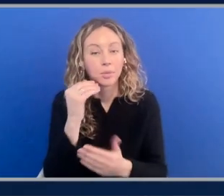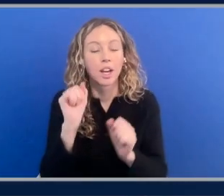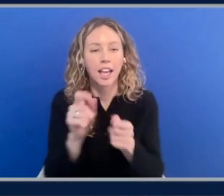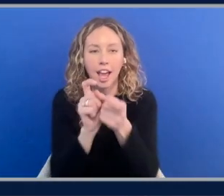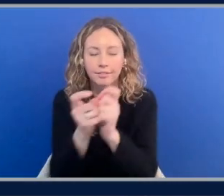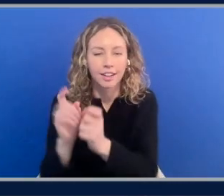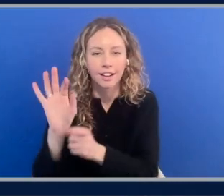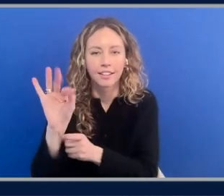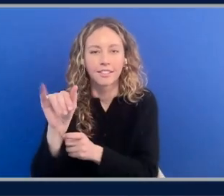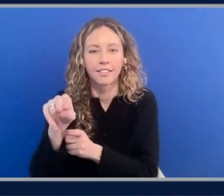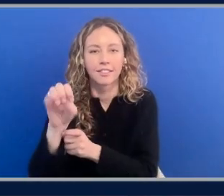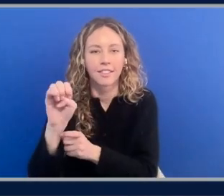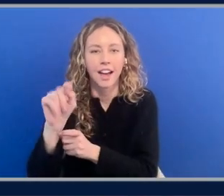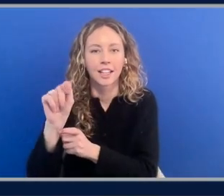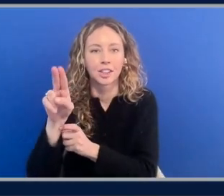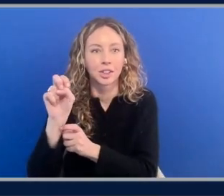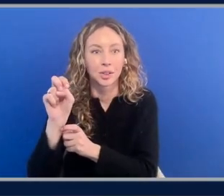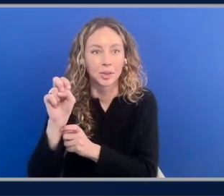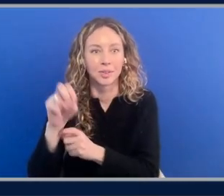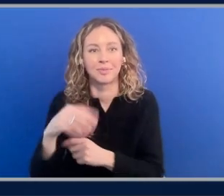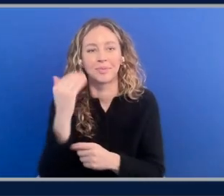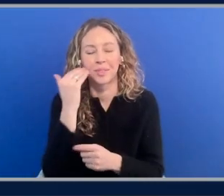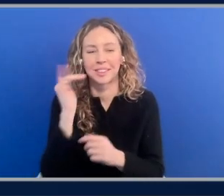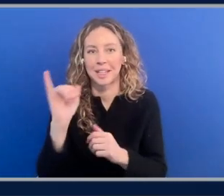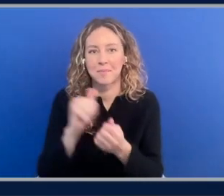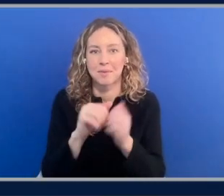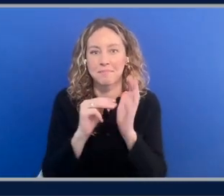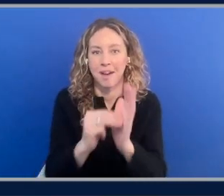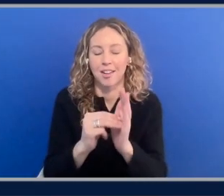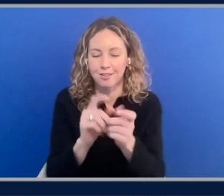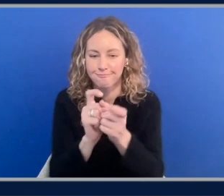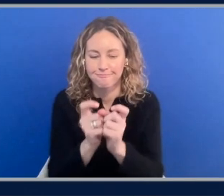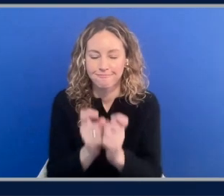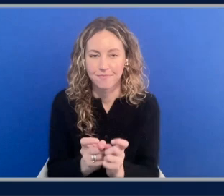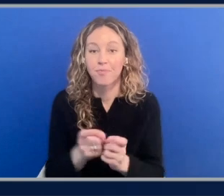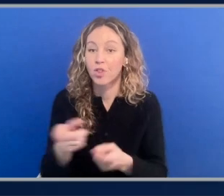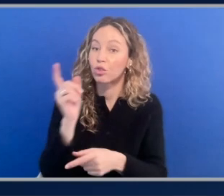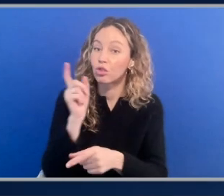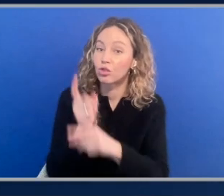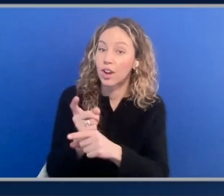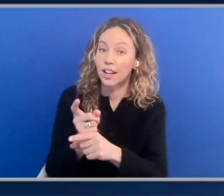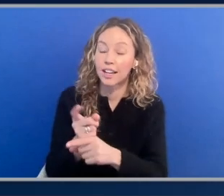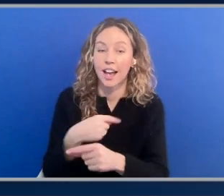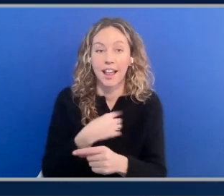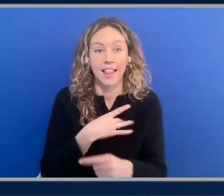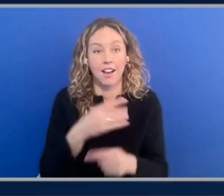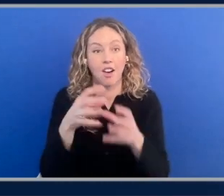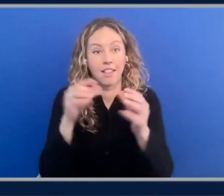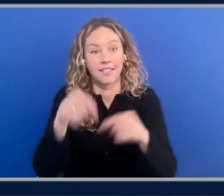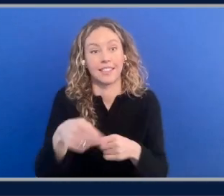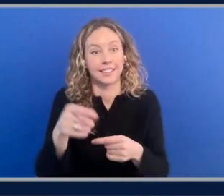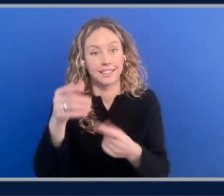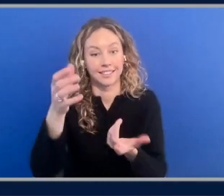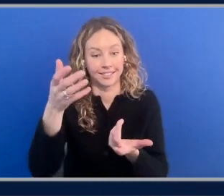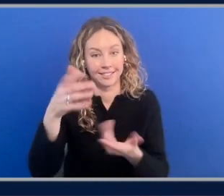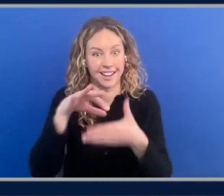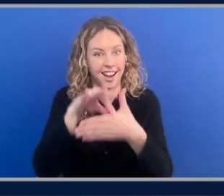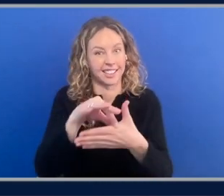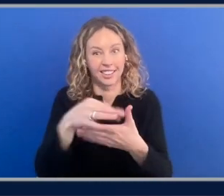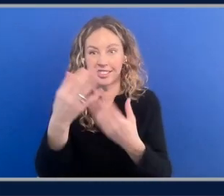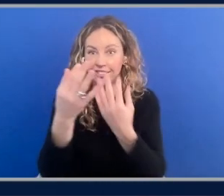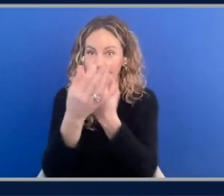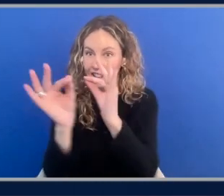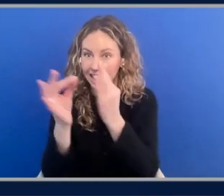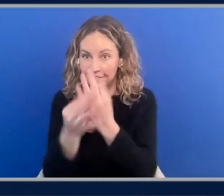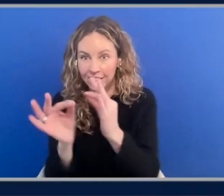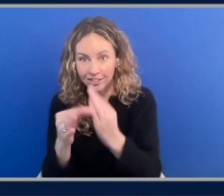like fine-tuning a model. You know what sticks out to me when I'm looking at this is how much of this content is free for people. On the right-hand side, free. How about